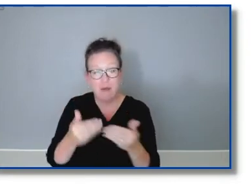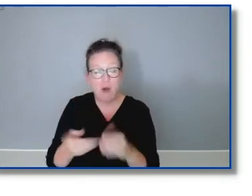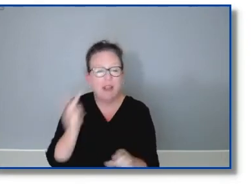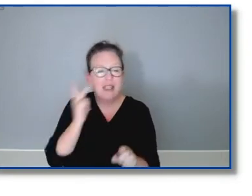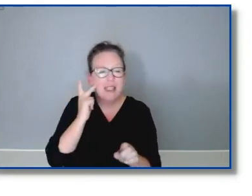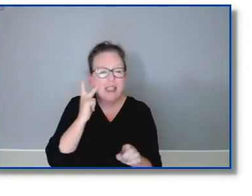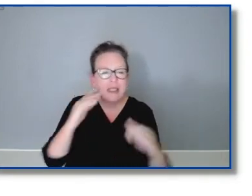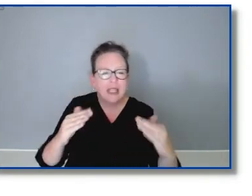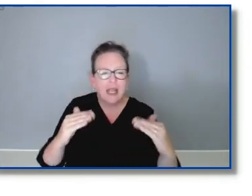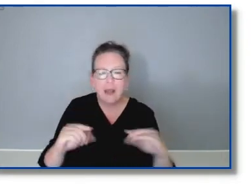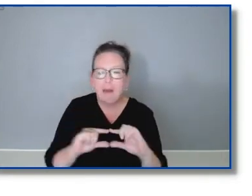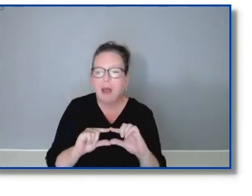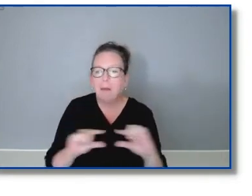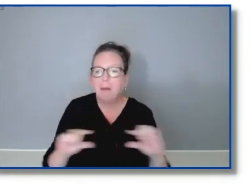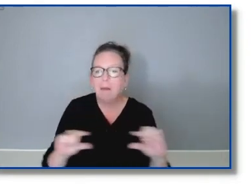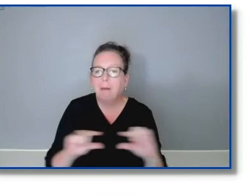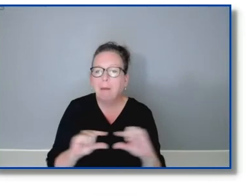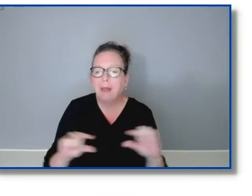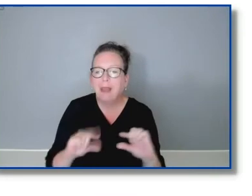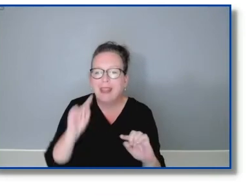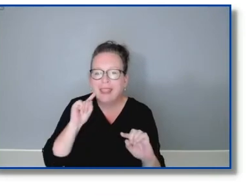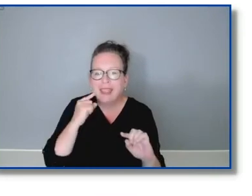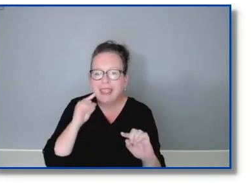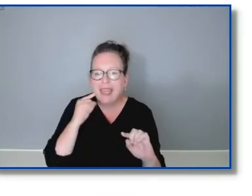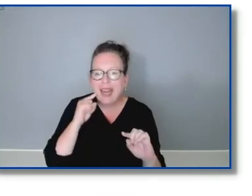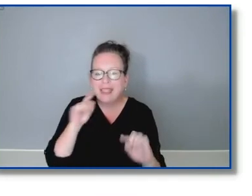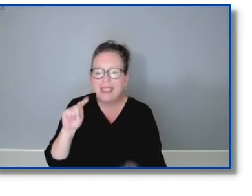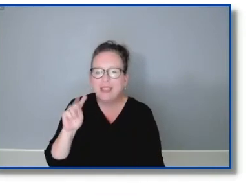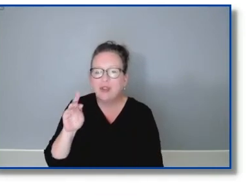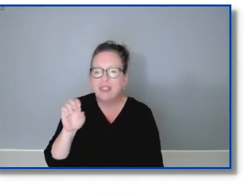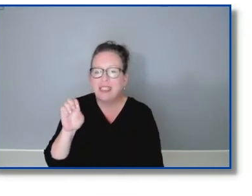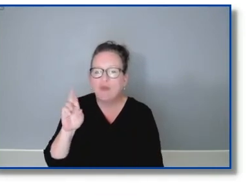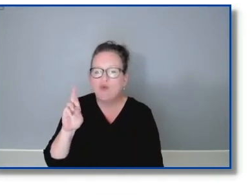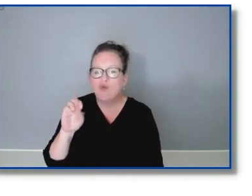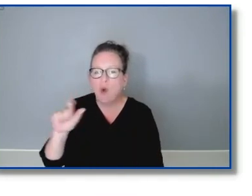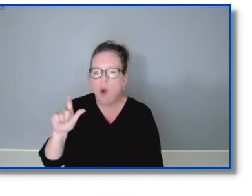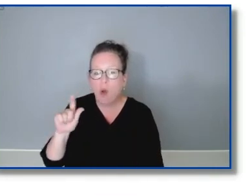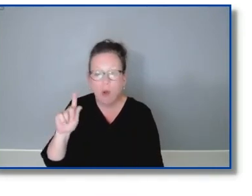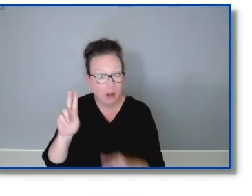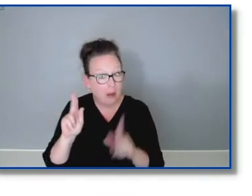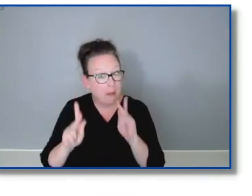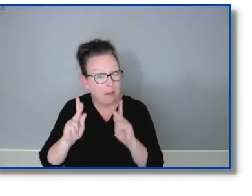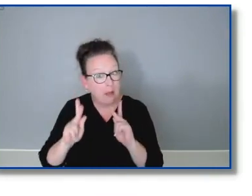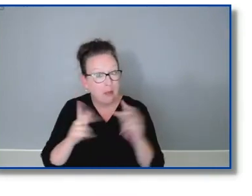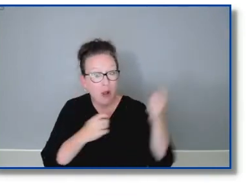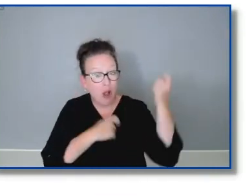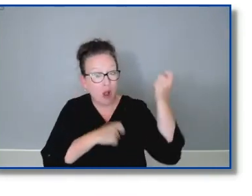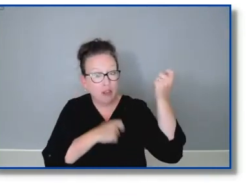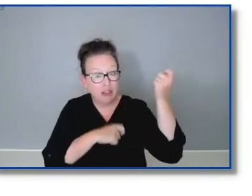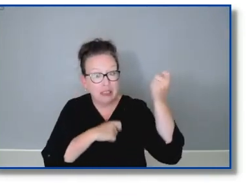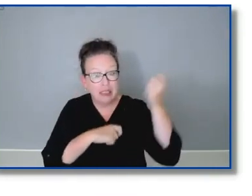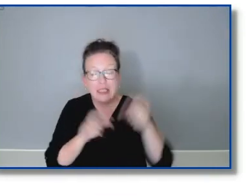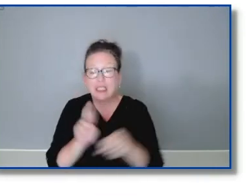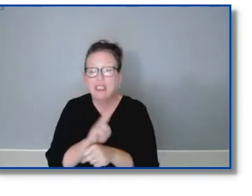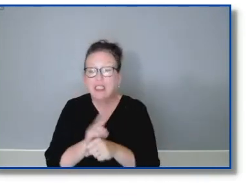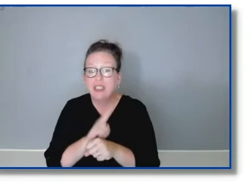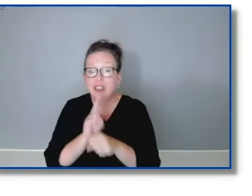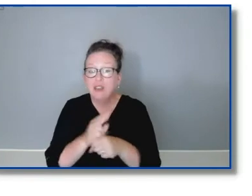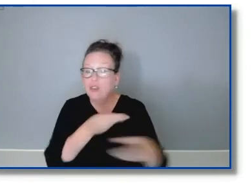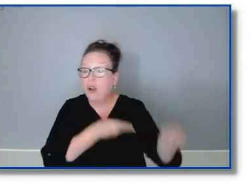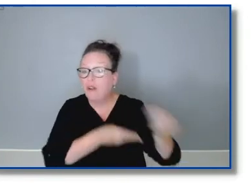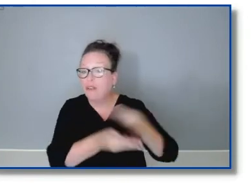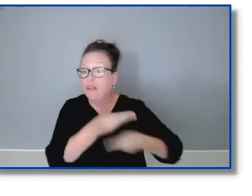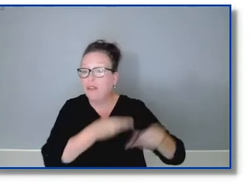Rolls, candy, that were used in Argentina during the crisis in 2001, when the assets and banks were frozen and the